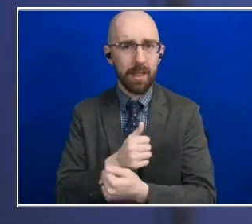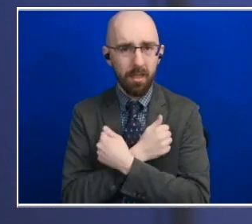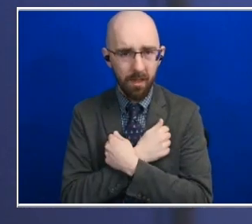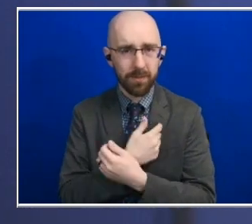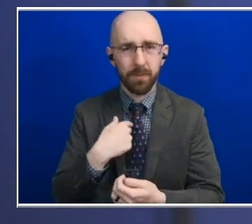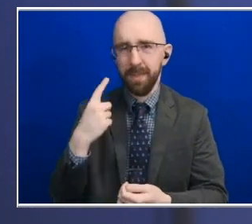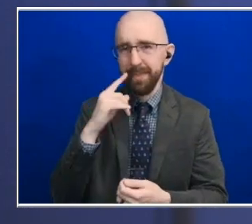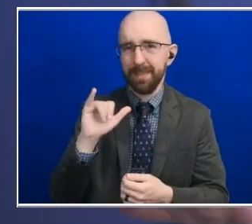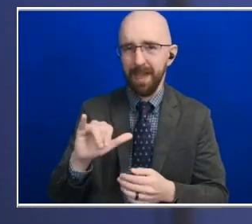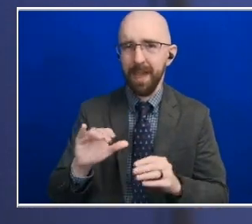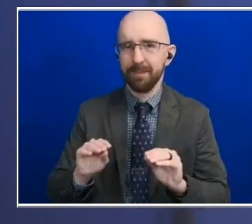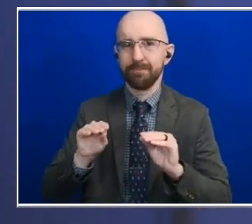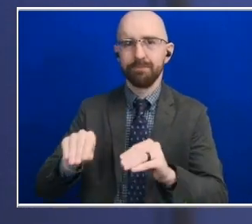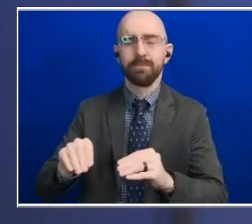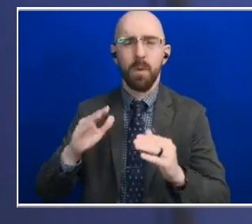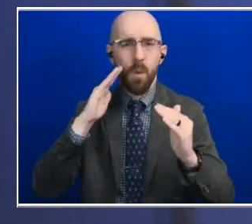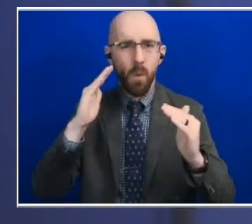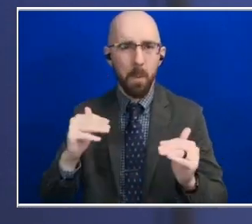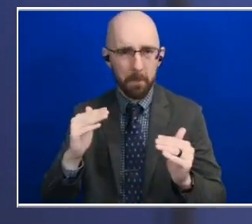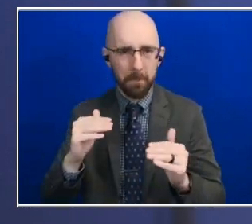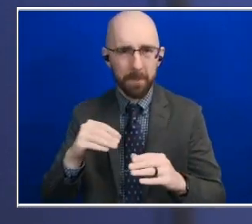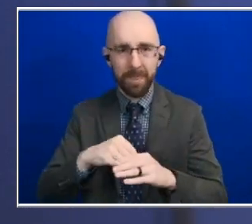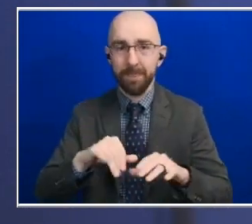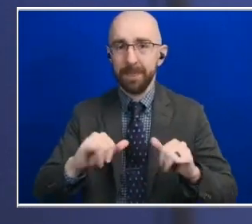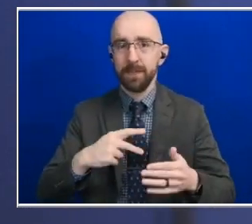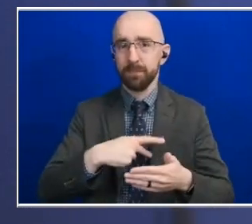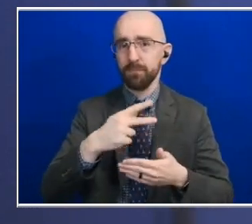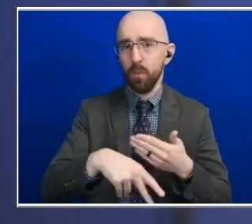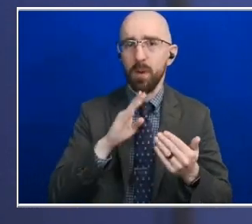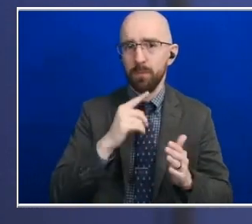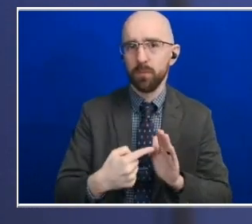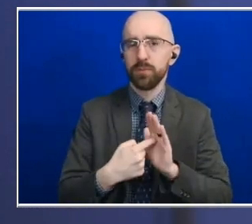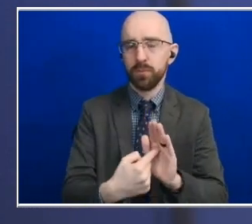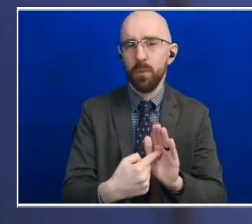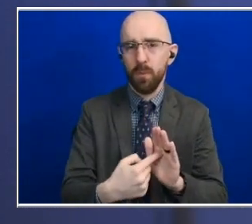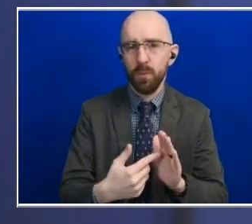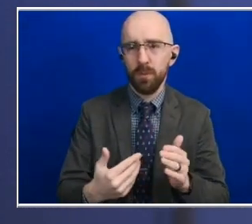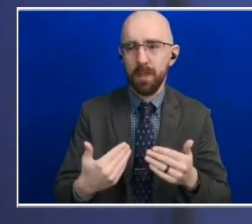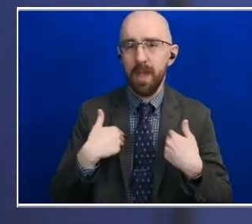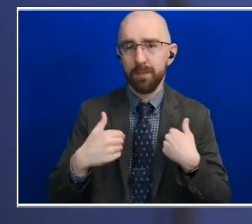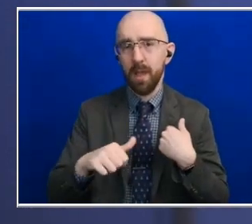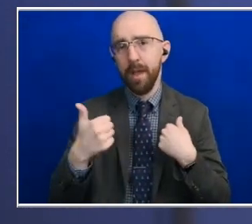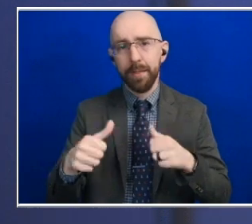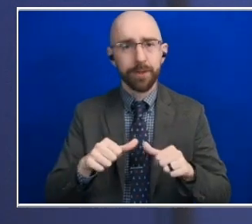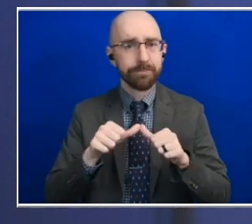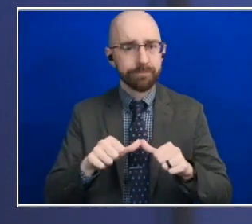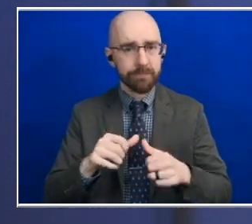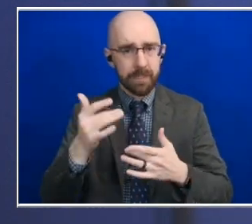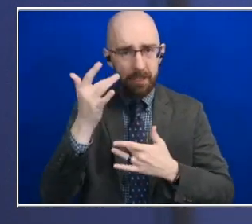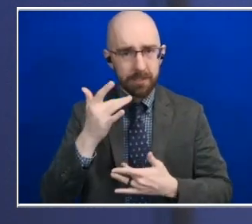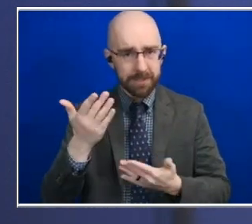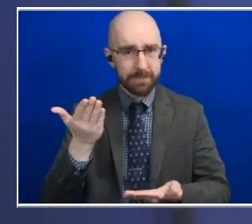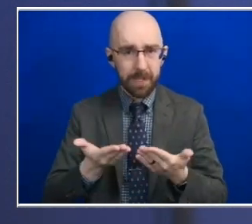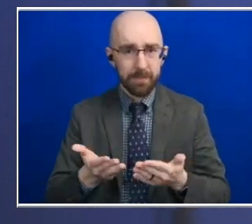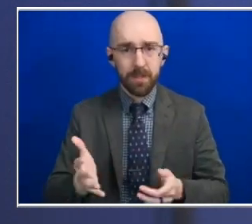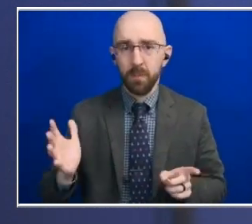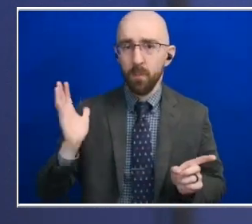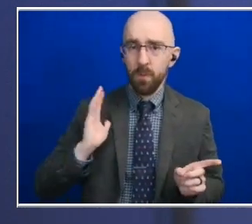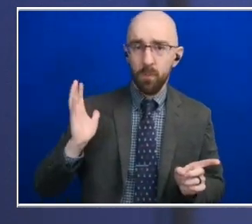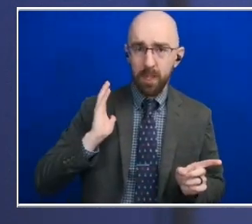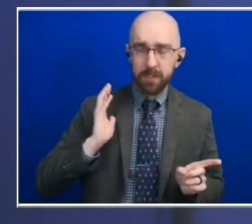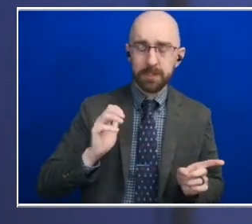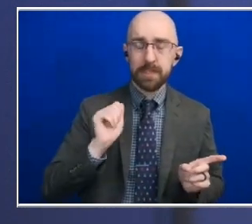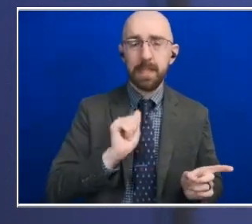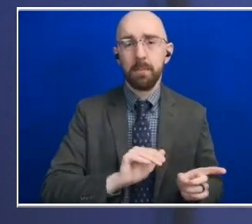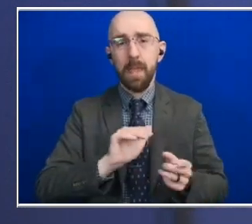hope. And this program will show people that have other chronic illnesses that maybe what once was can be again. It may just be a